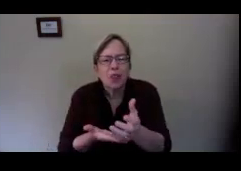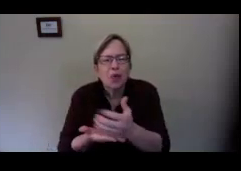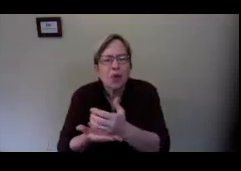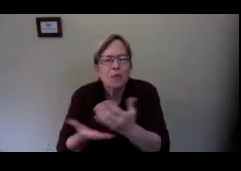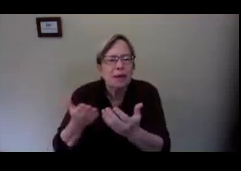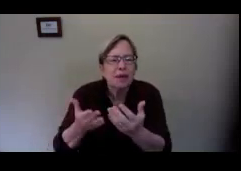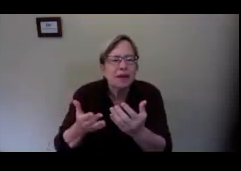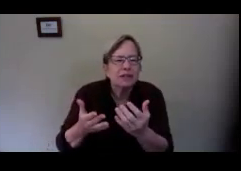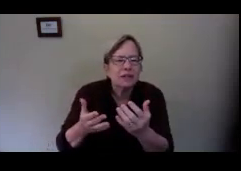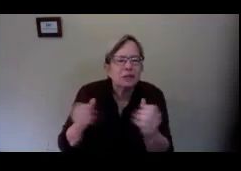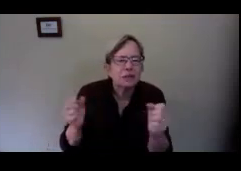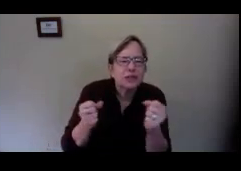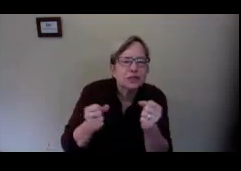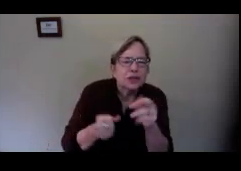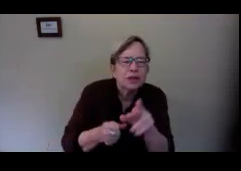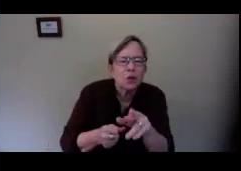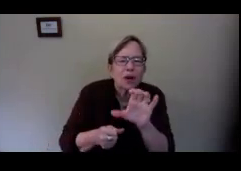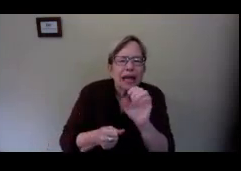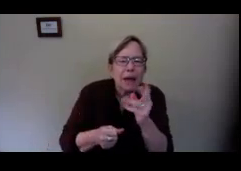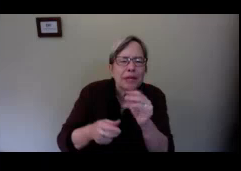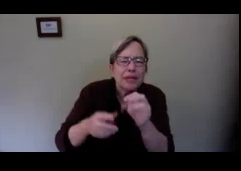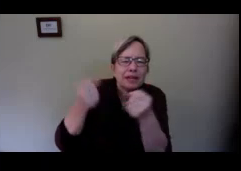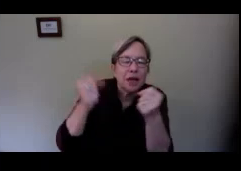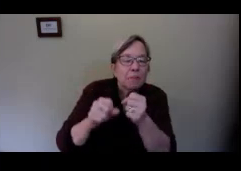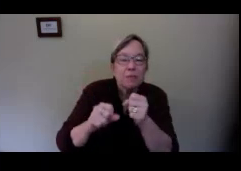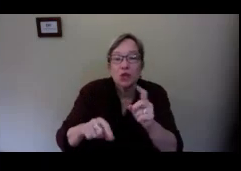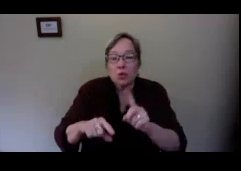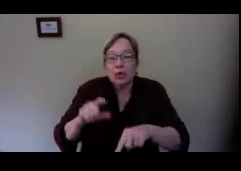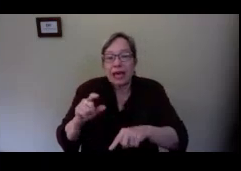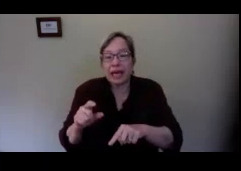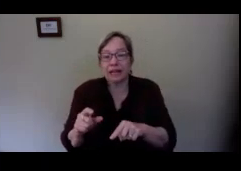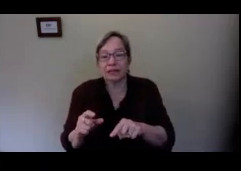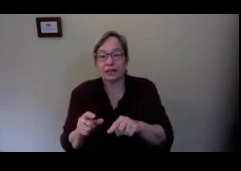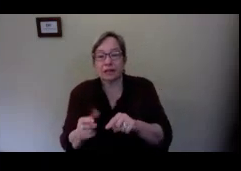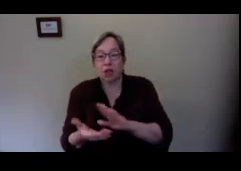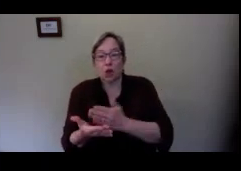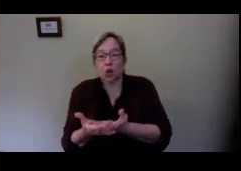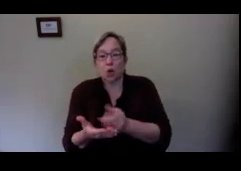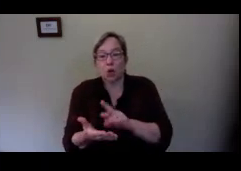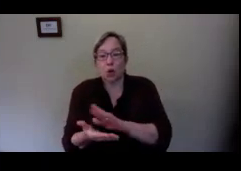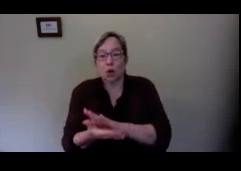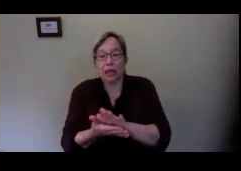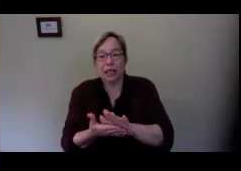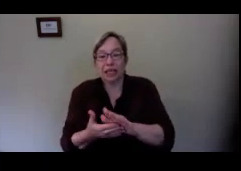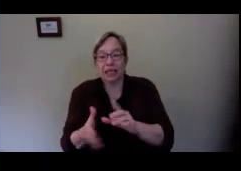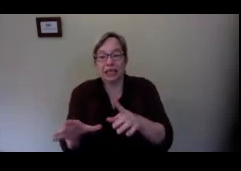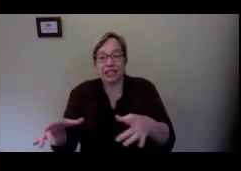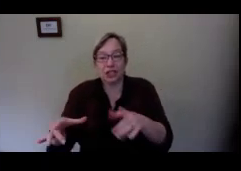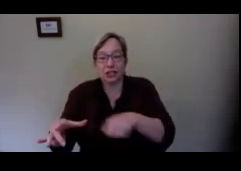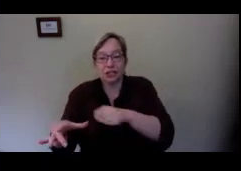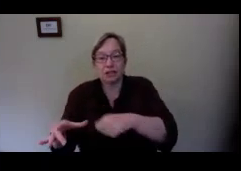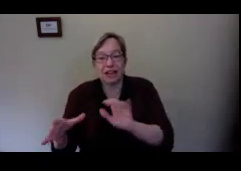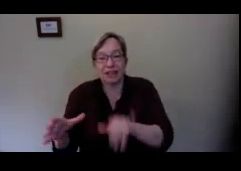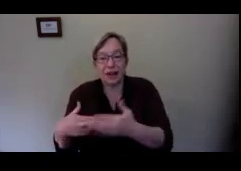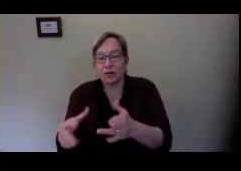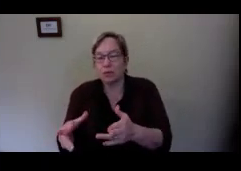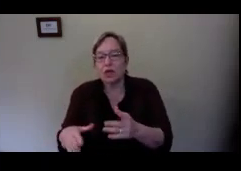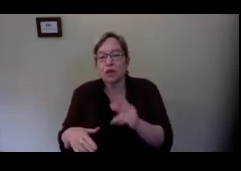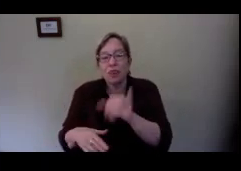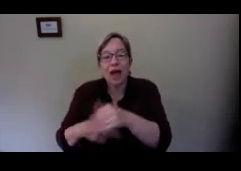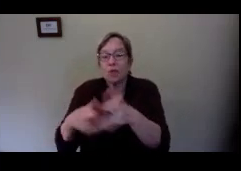refrigerator or cabinet, but certainly that room cannot be, there's some dishwashing liquid there. So that room could not be used for its intended